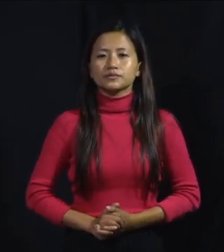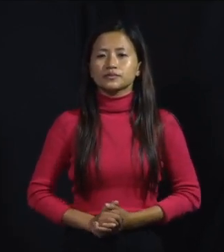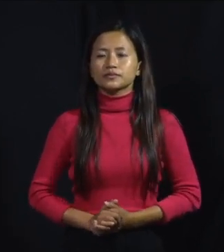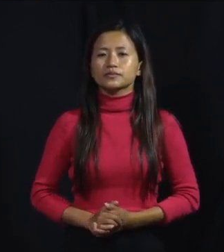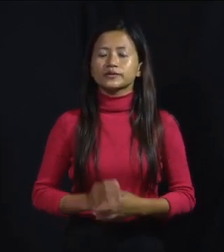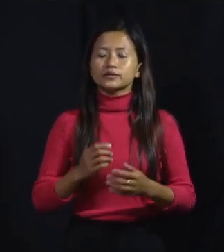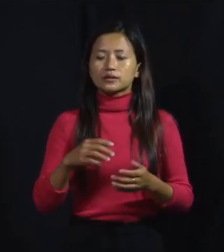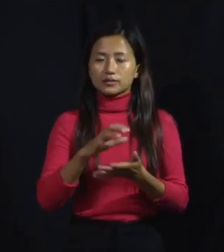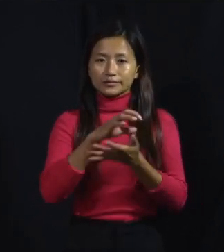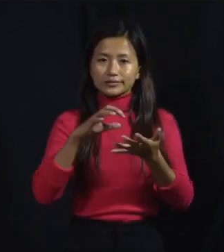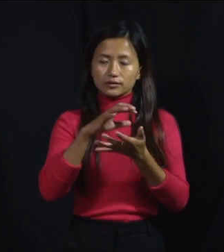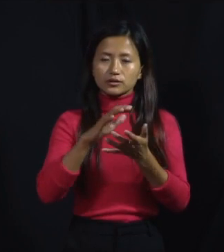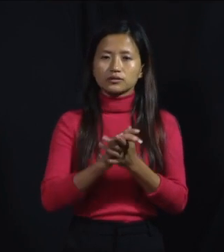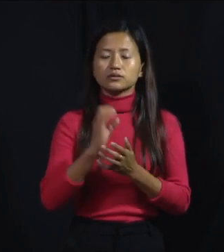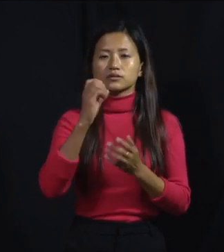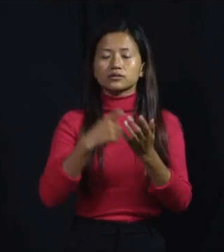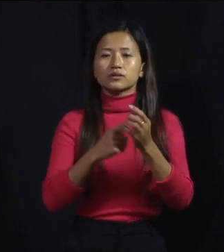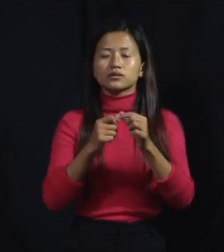can create